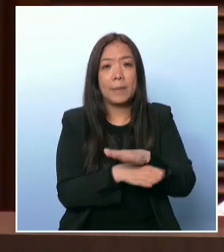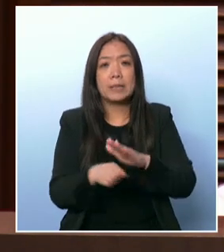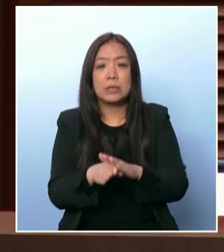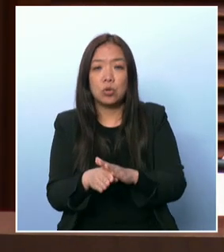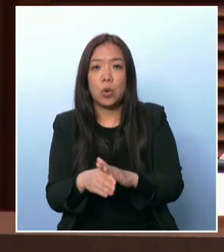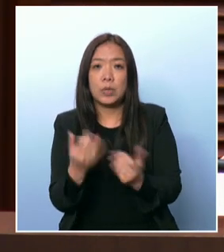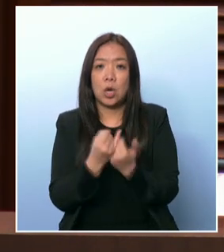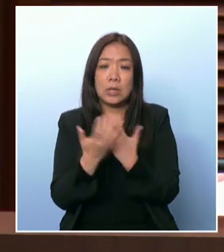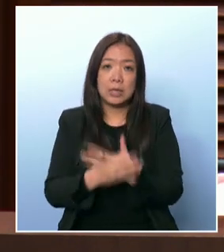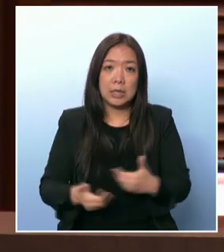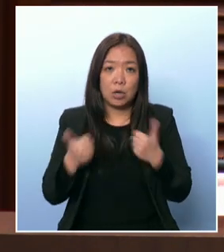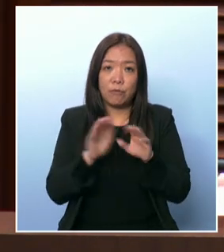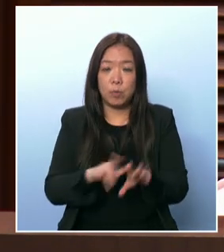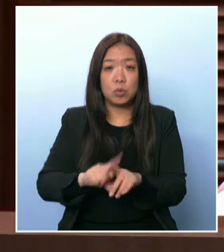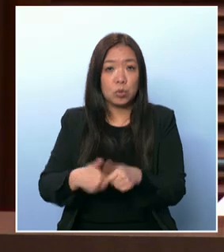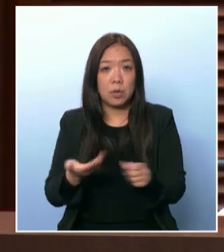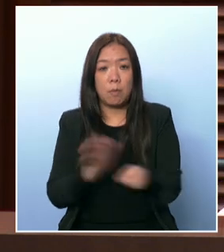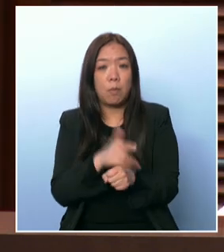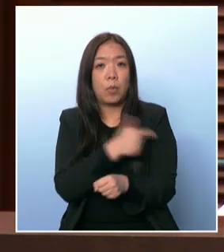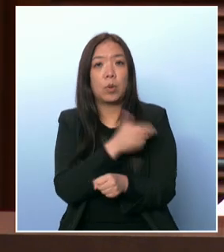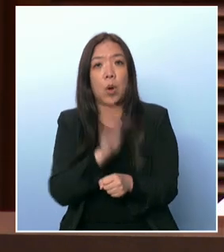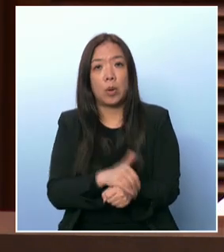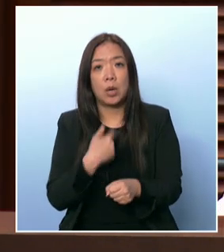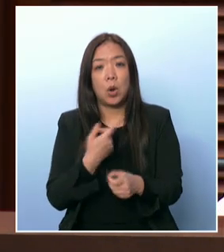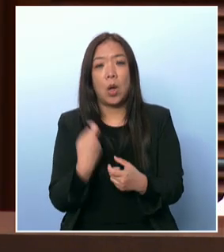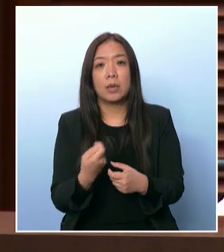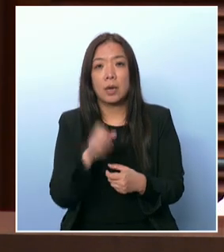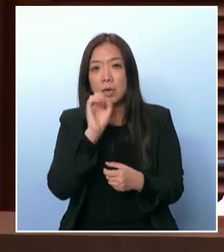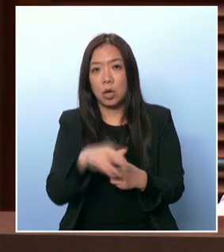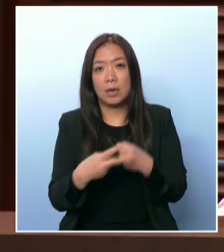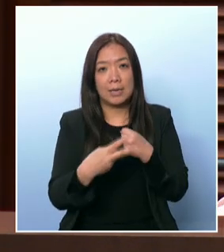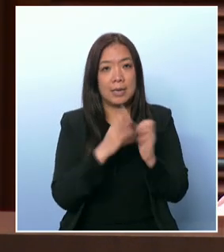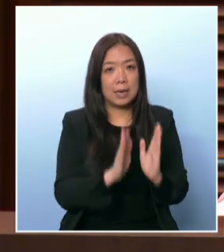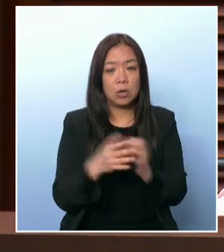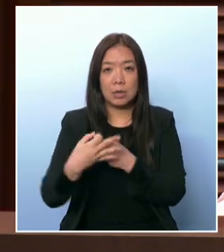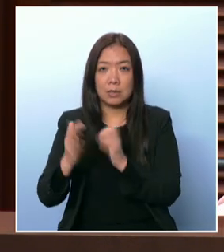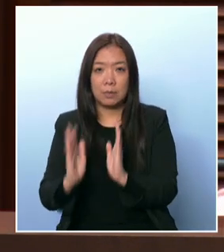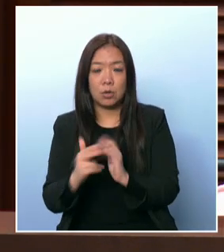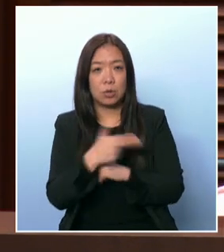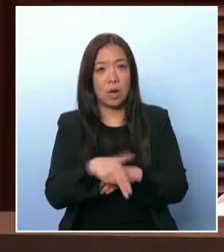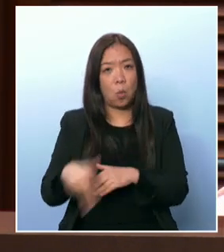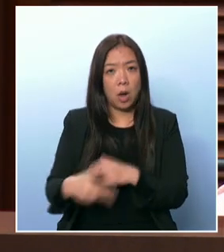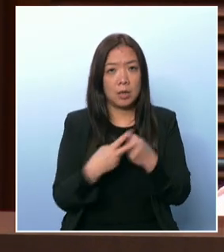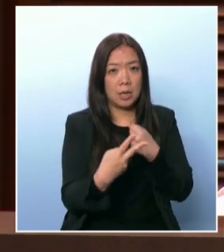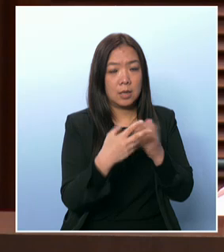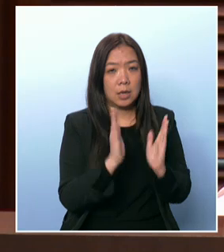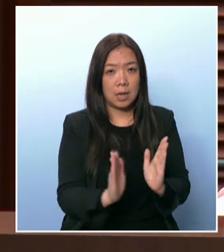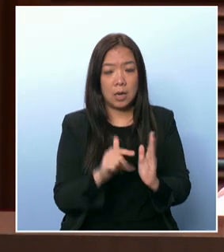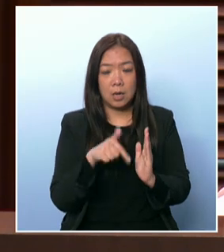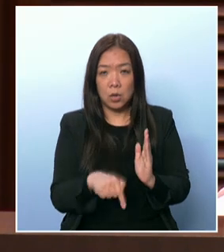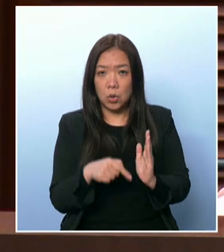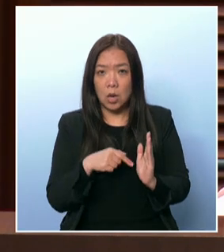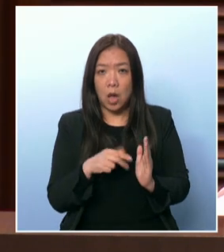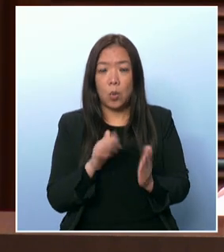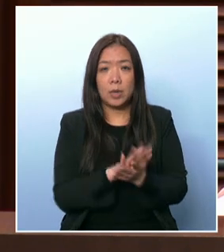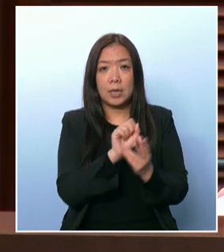so that parents can arrange their daughters to receive mop-up vaccination at a SIT sub-office or a Student Health Services Center. Now,